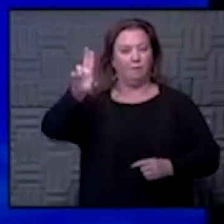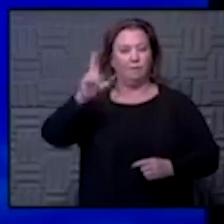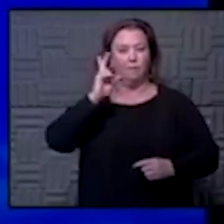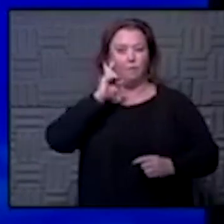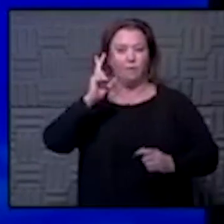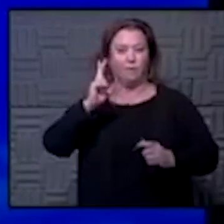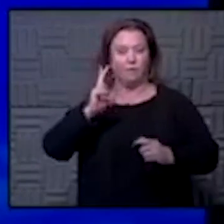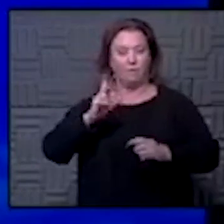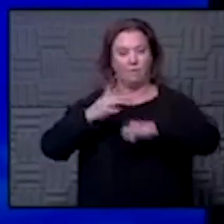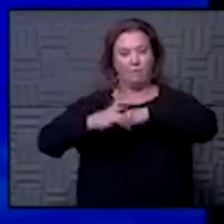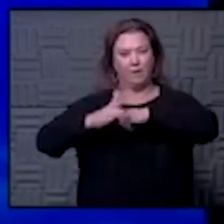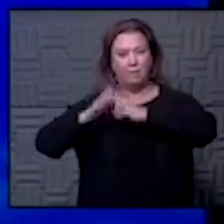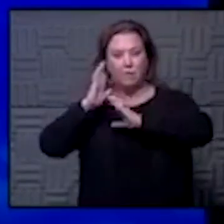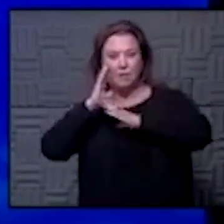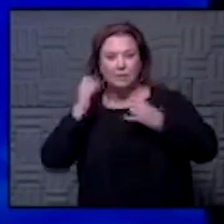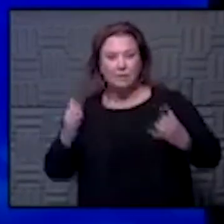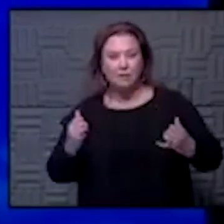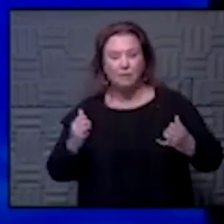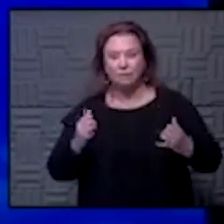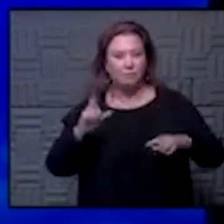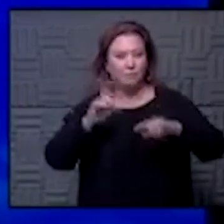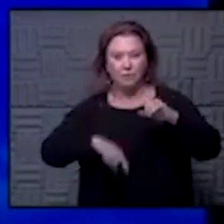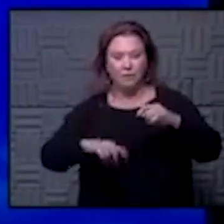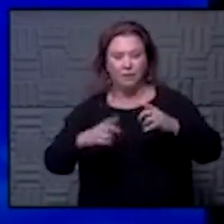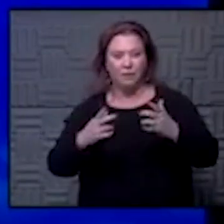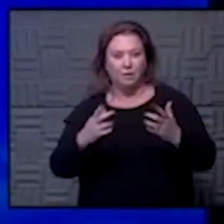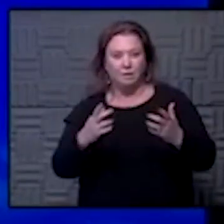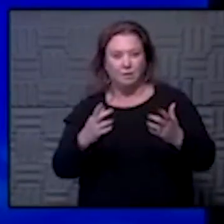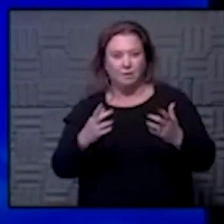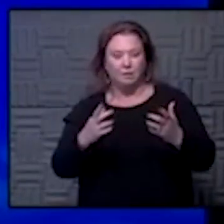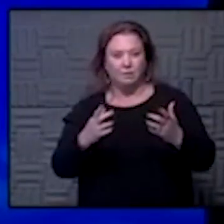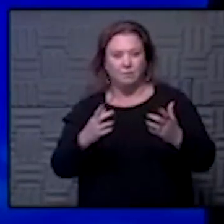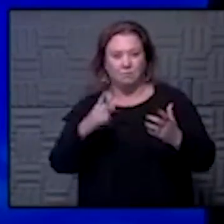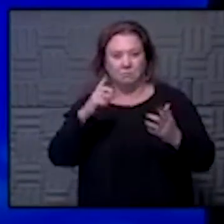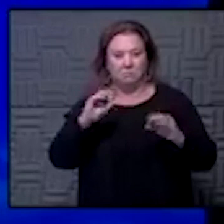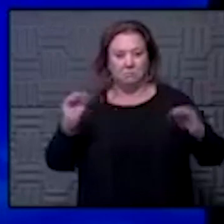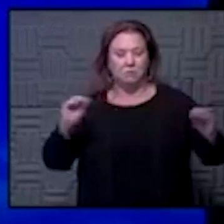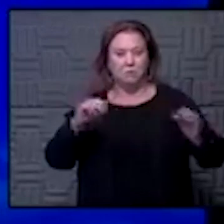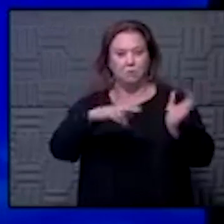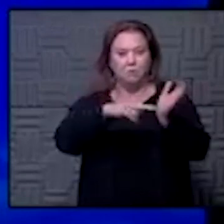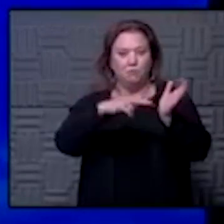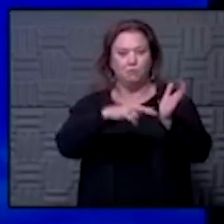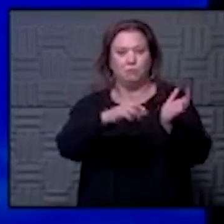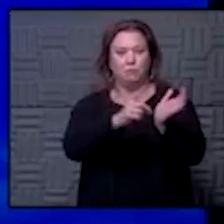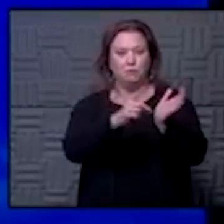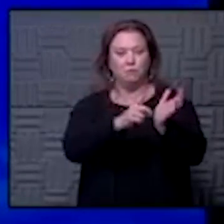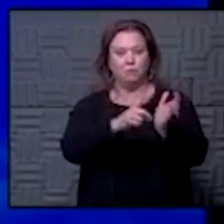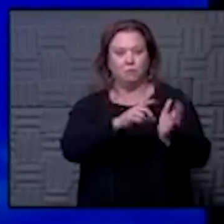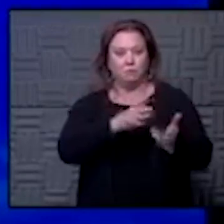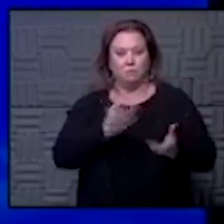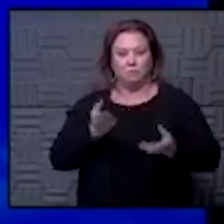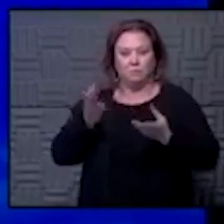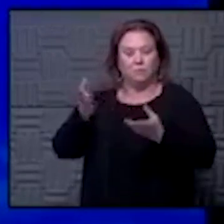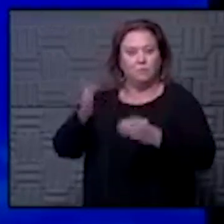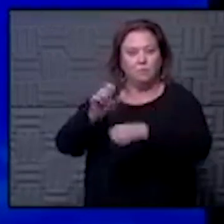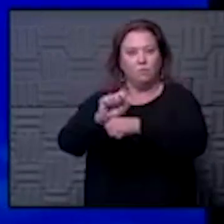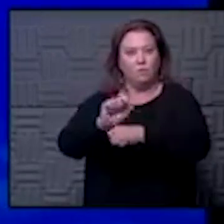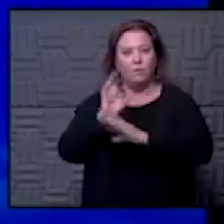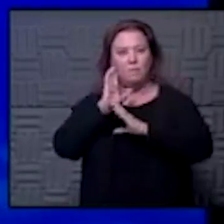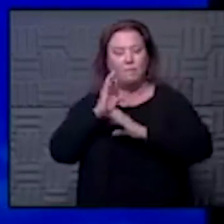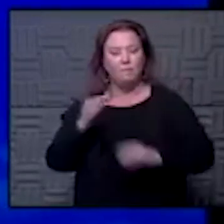got beds right now that you cannot fill because of the shortage, or and the second part of that